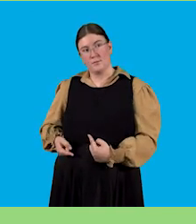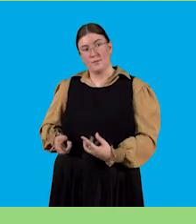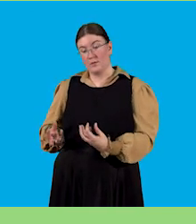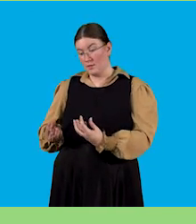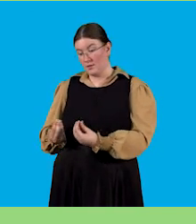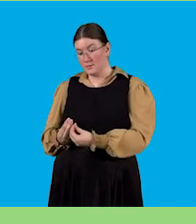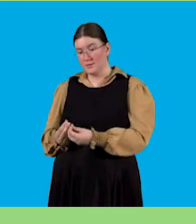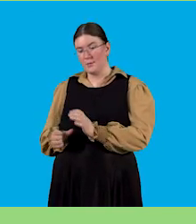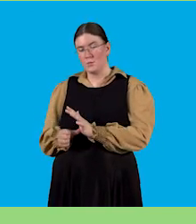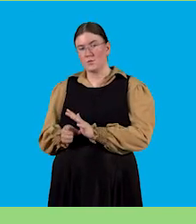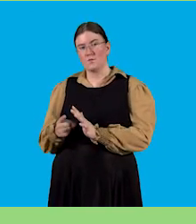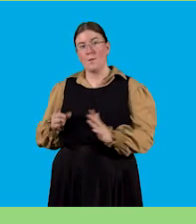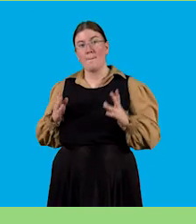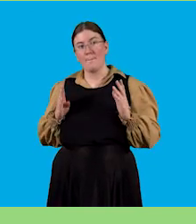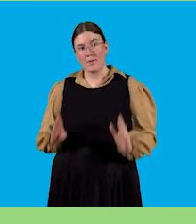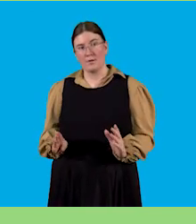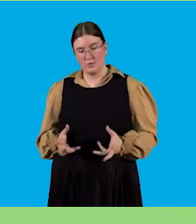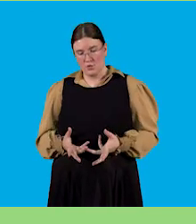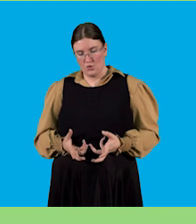are reabsorbed